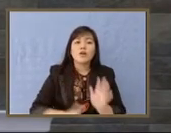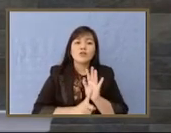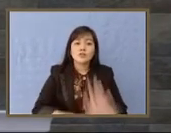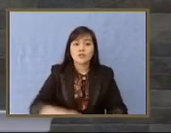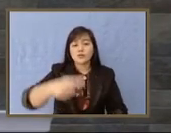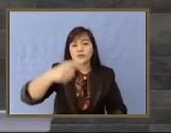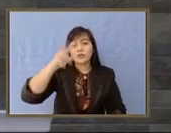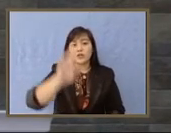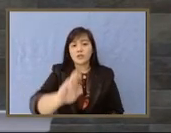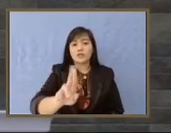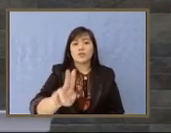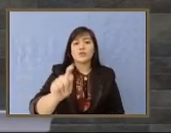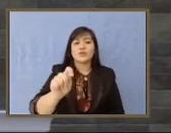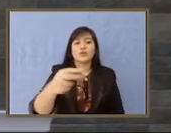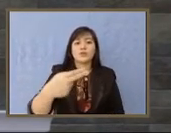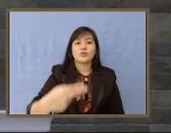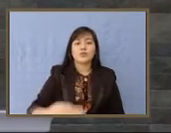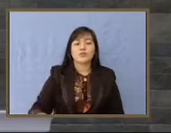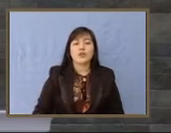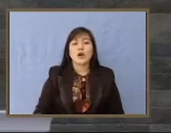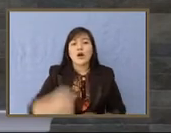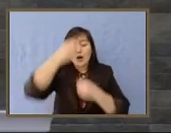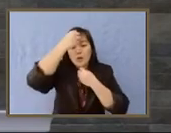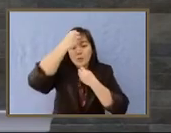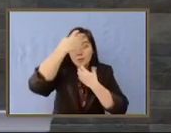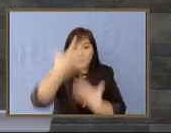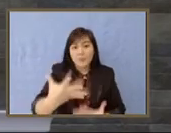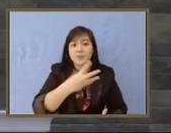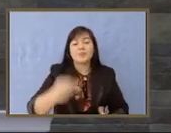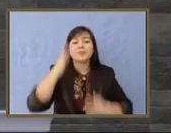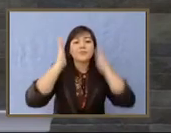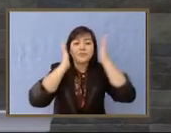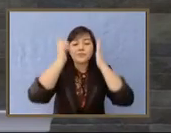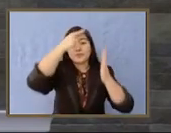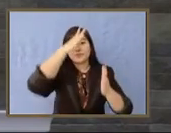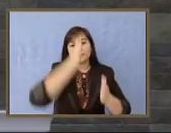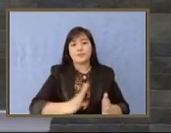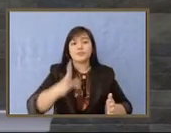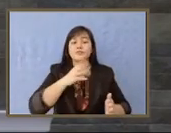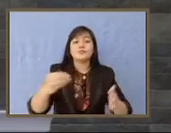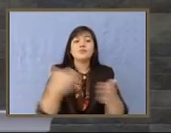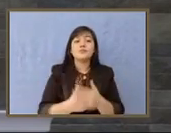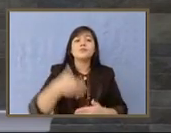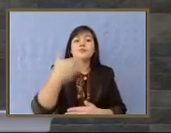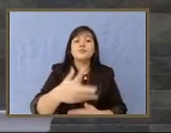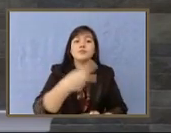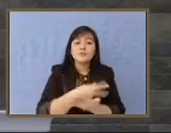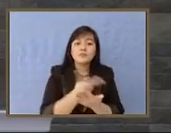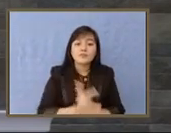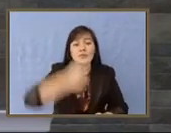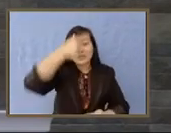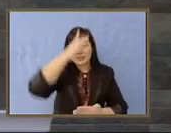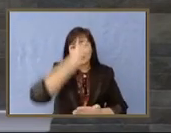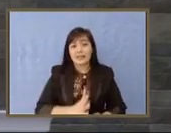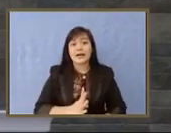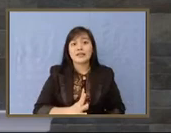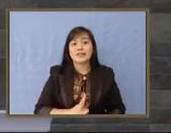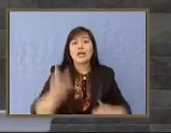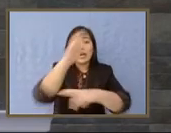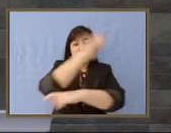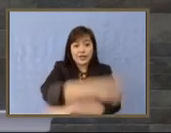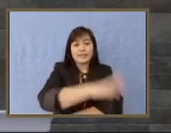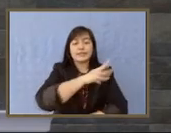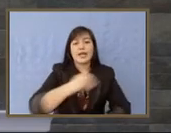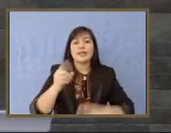natin palilipasin. Actually, patapos na rin po ako dito. Napakaikli lamang po yun ito. Dito po na makikita po natin, dito po